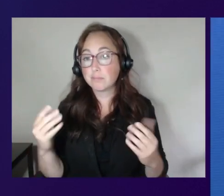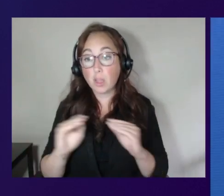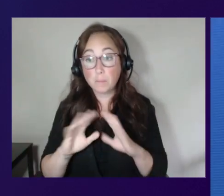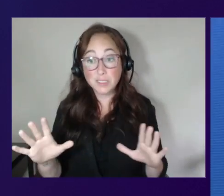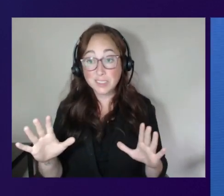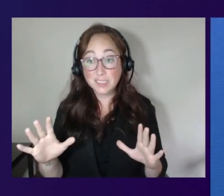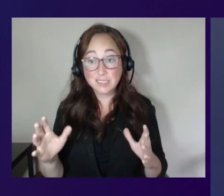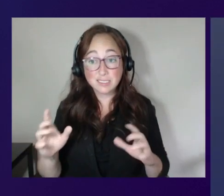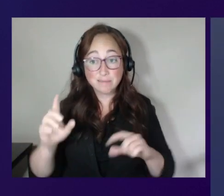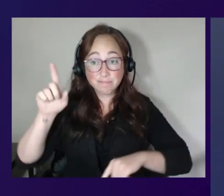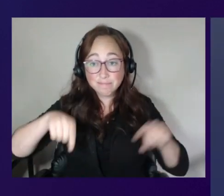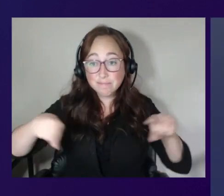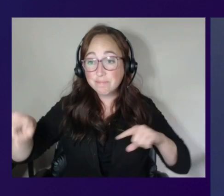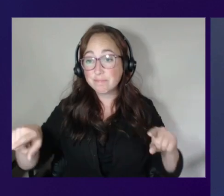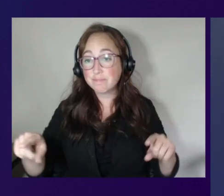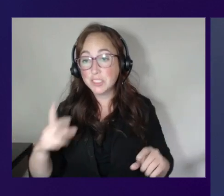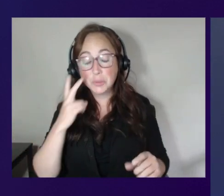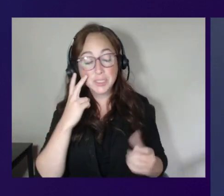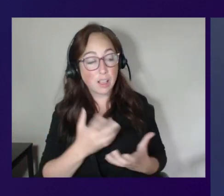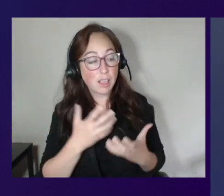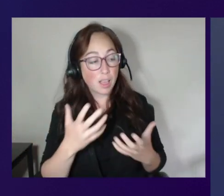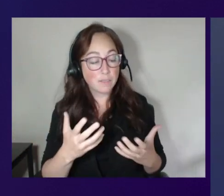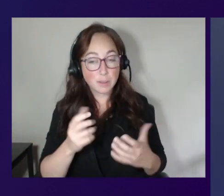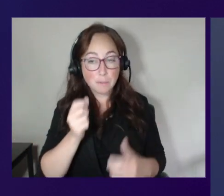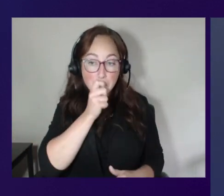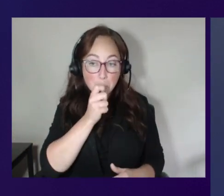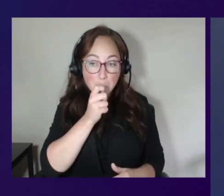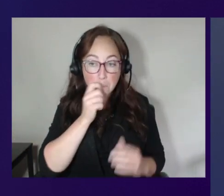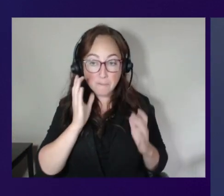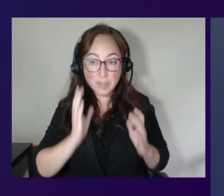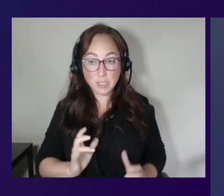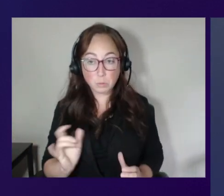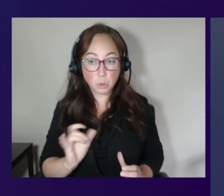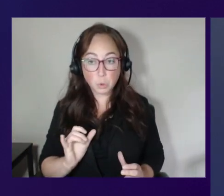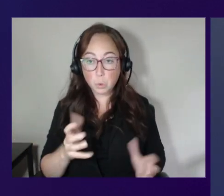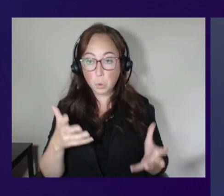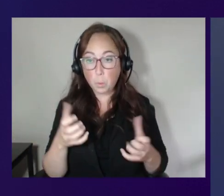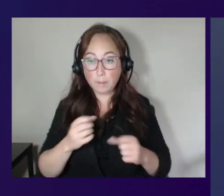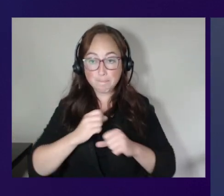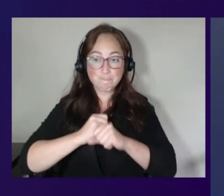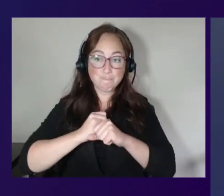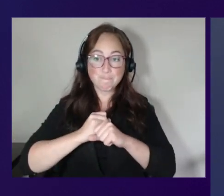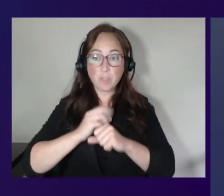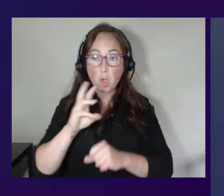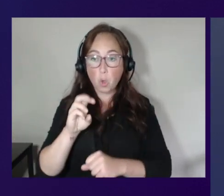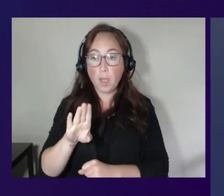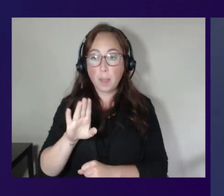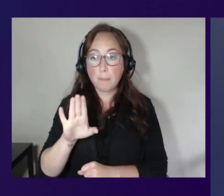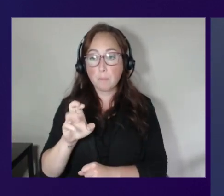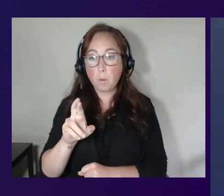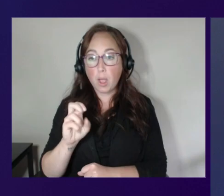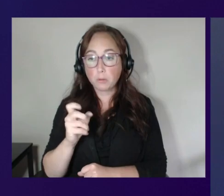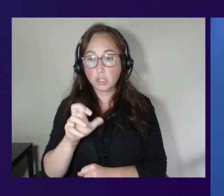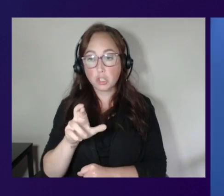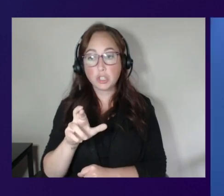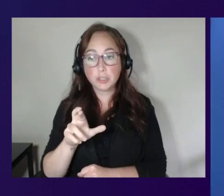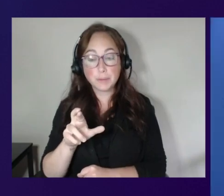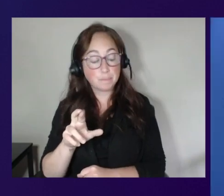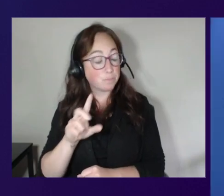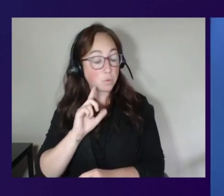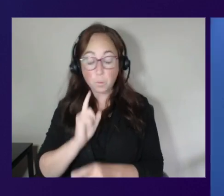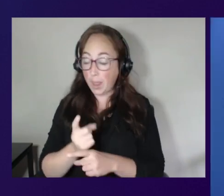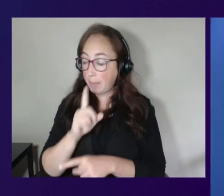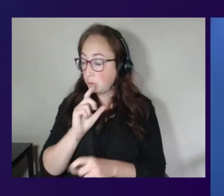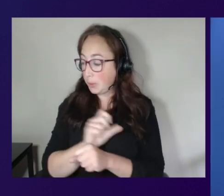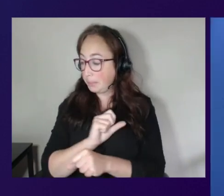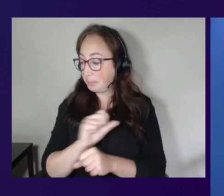gamut. And you probably see a lot of private customers just wanting a secure web browser. Absolutely. Yeah, absolutely. So